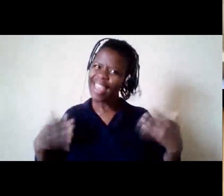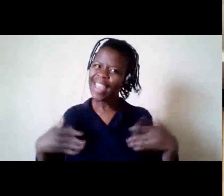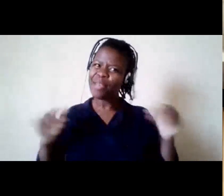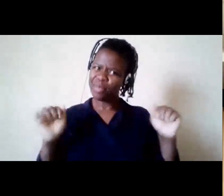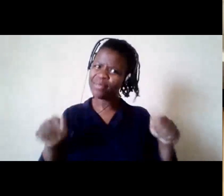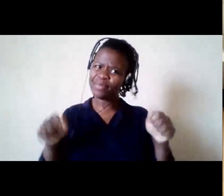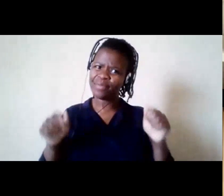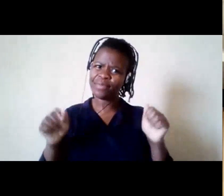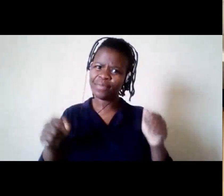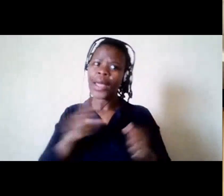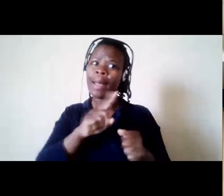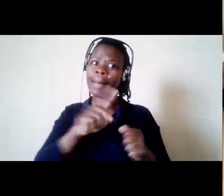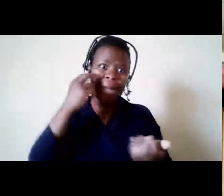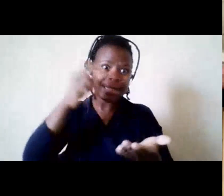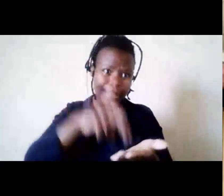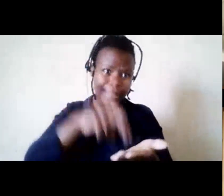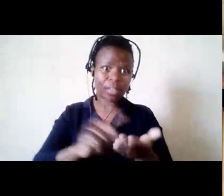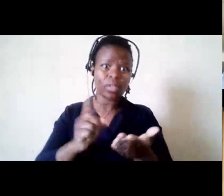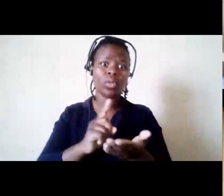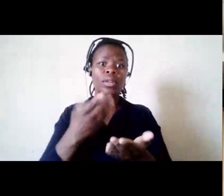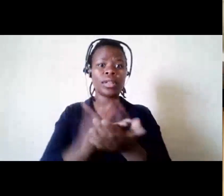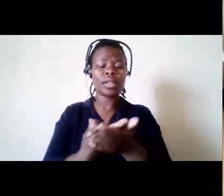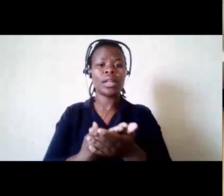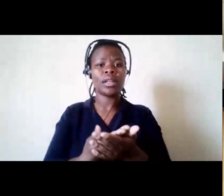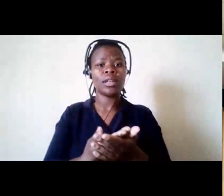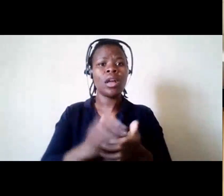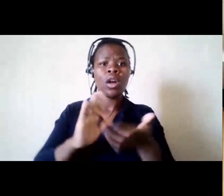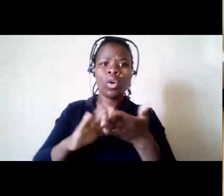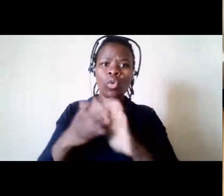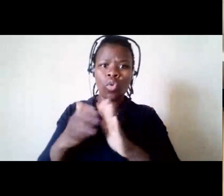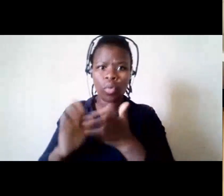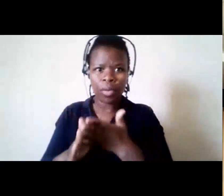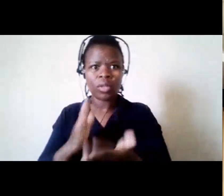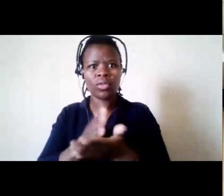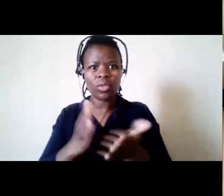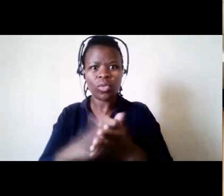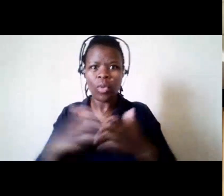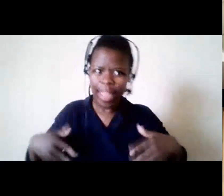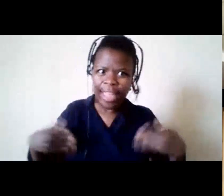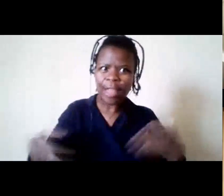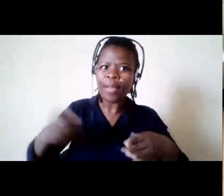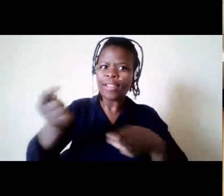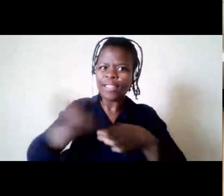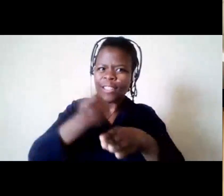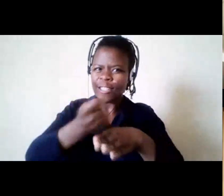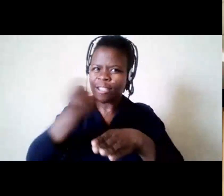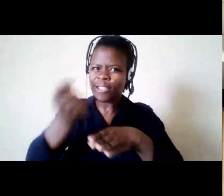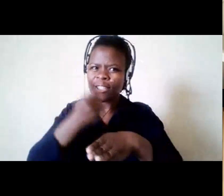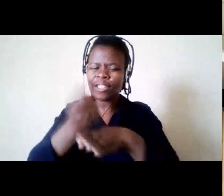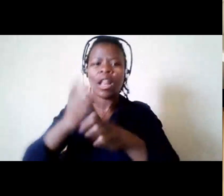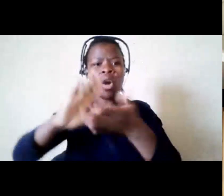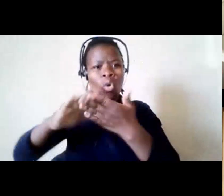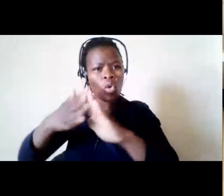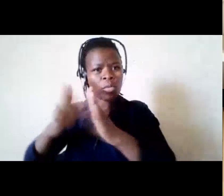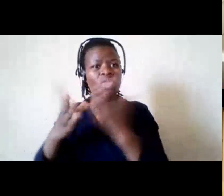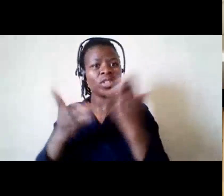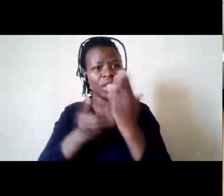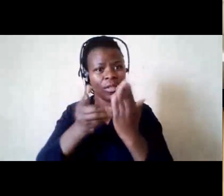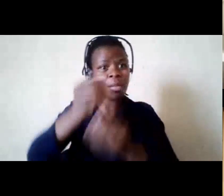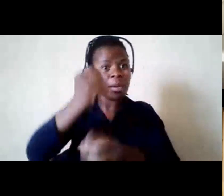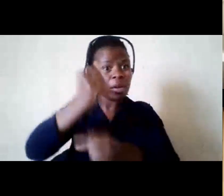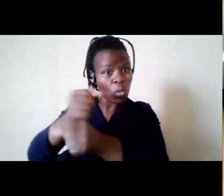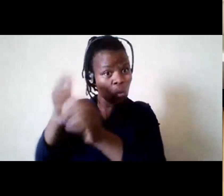We need to get community, but whoa, we're happy. We now start training community development workers. And then you don't want to, first of